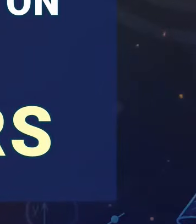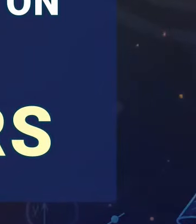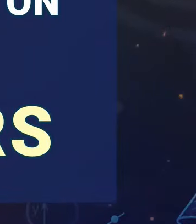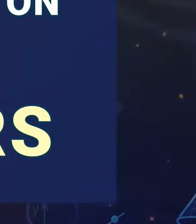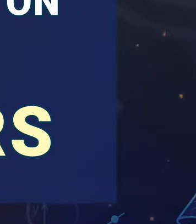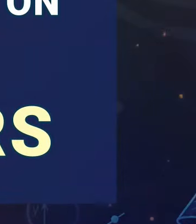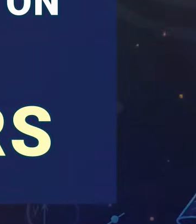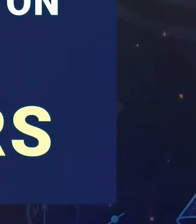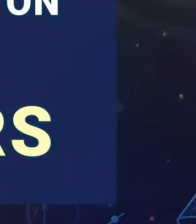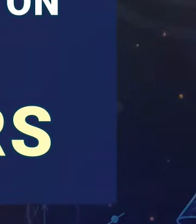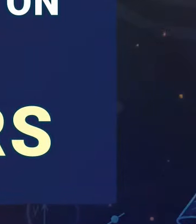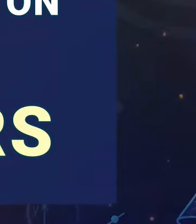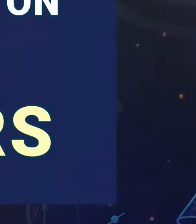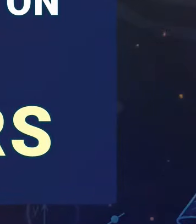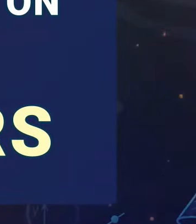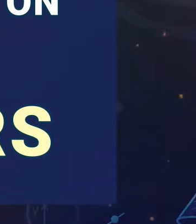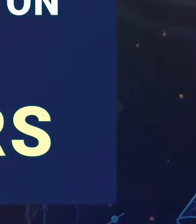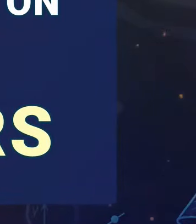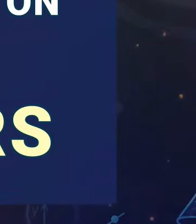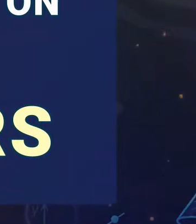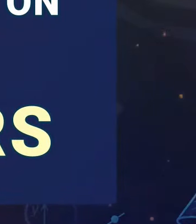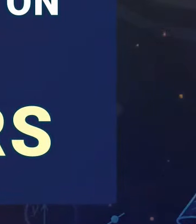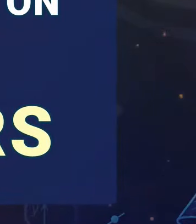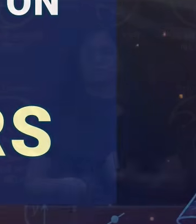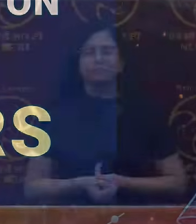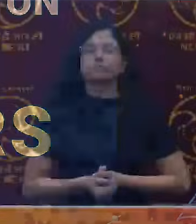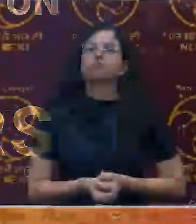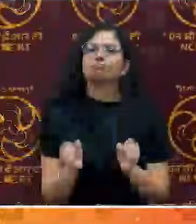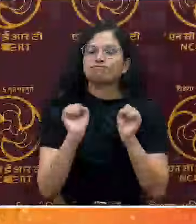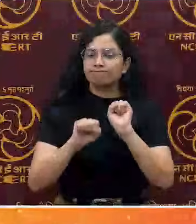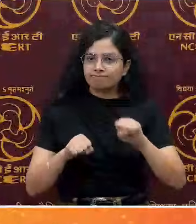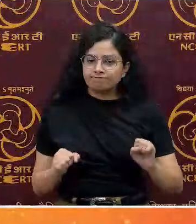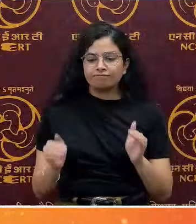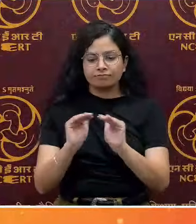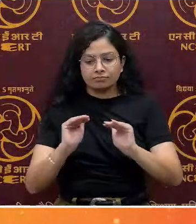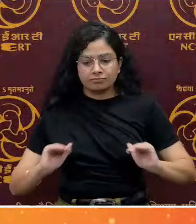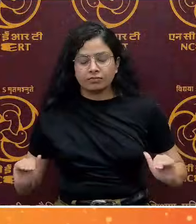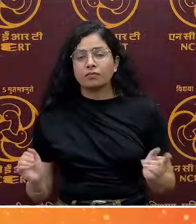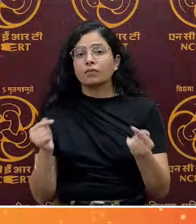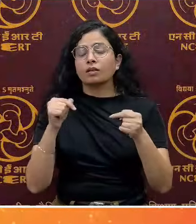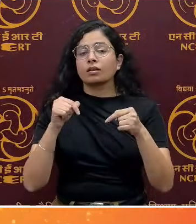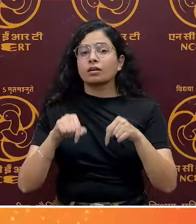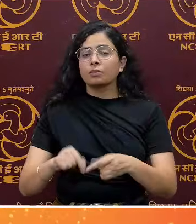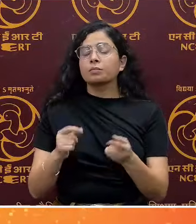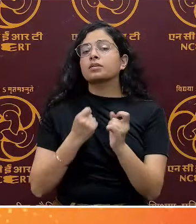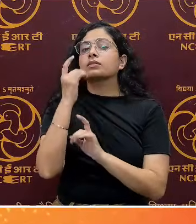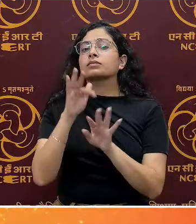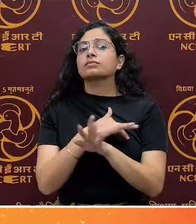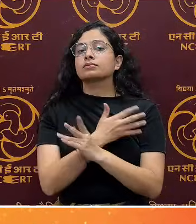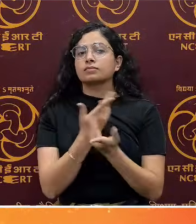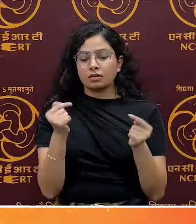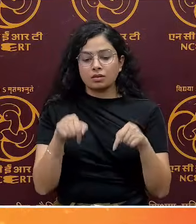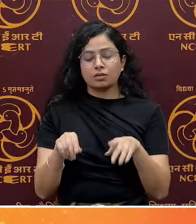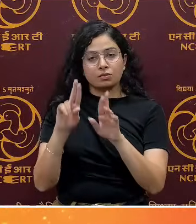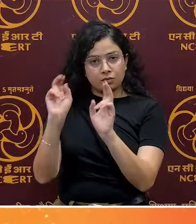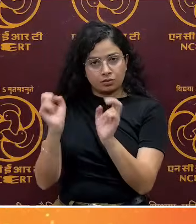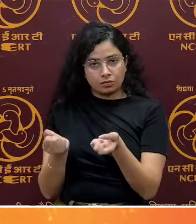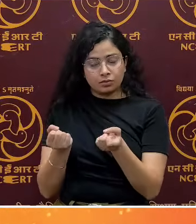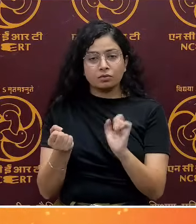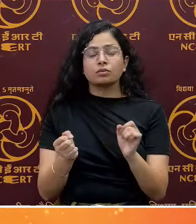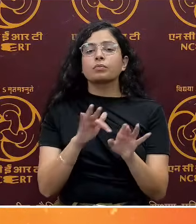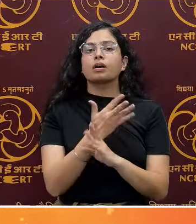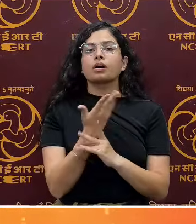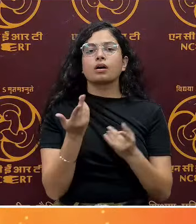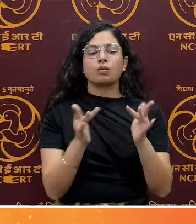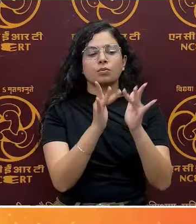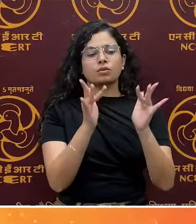can also see on your screens. So yes, dear students, we are going to understand this topic through virtual